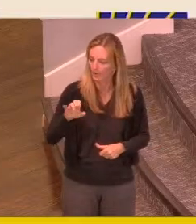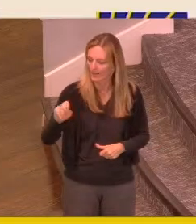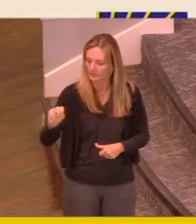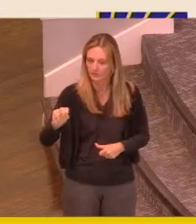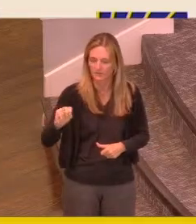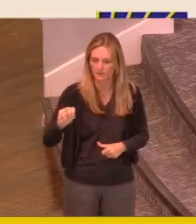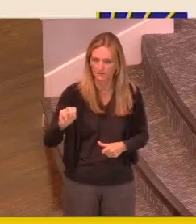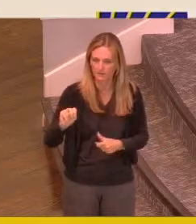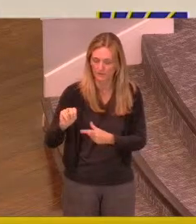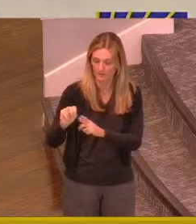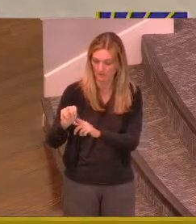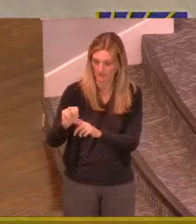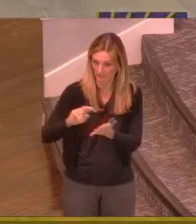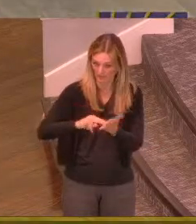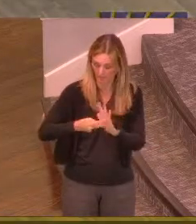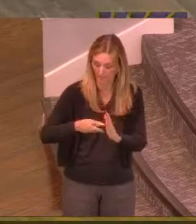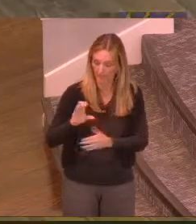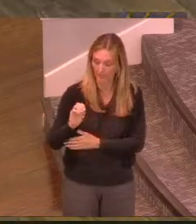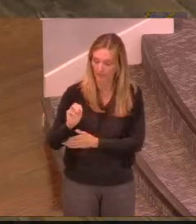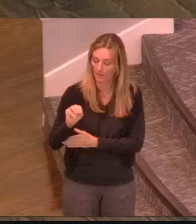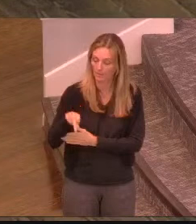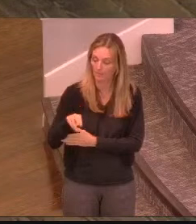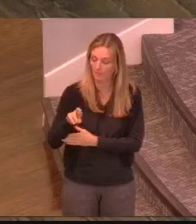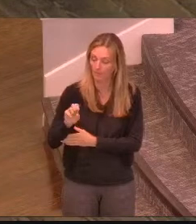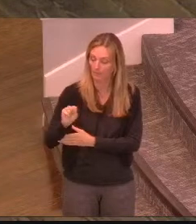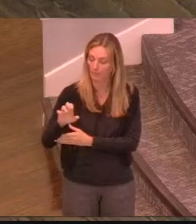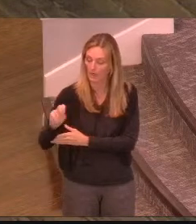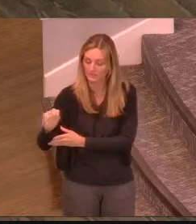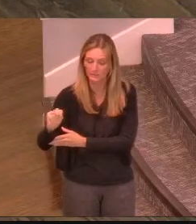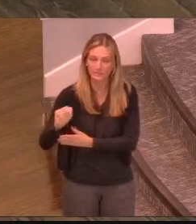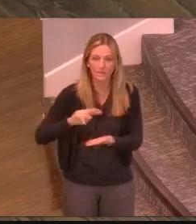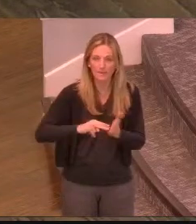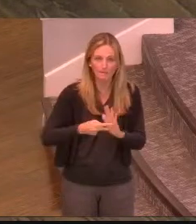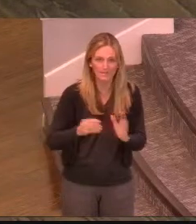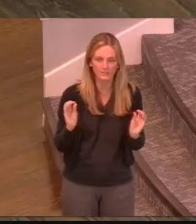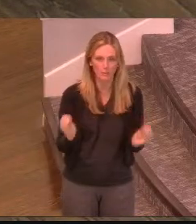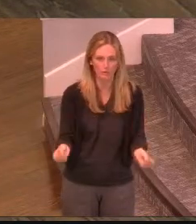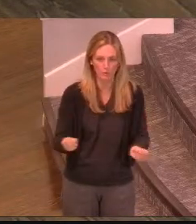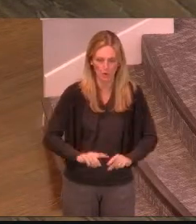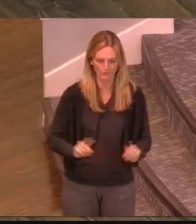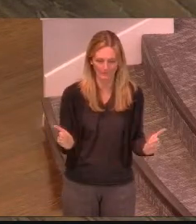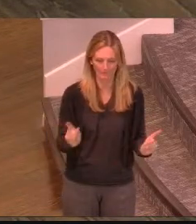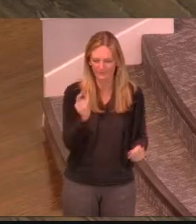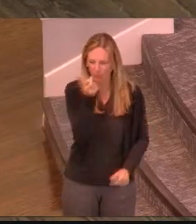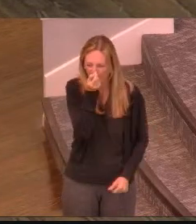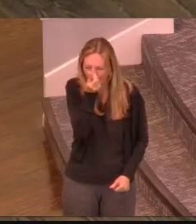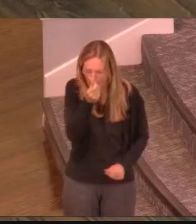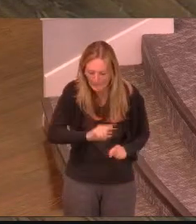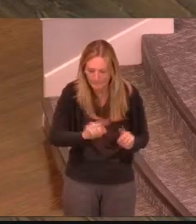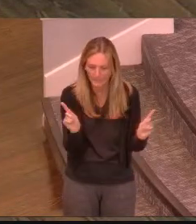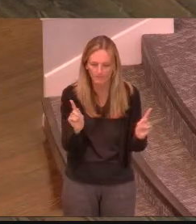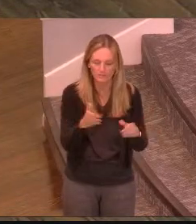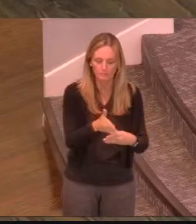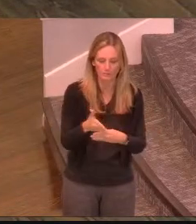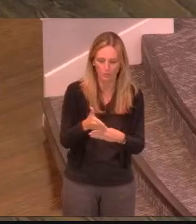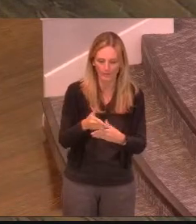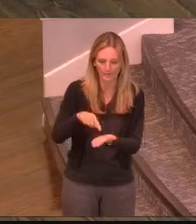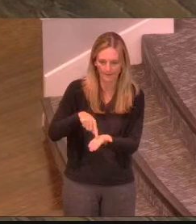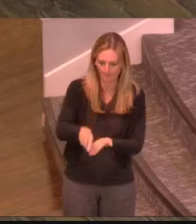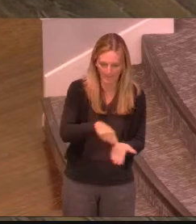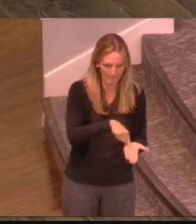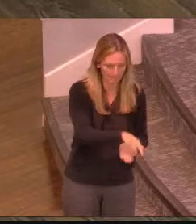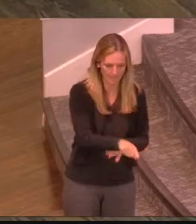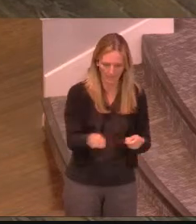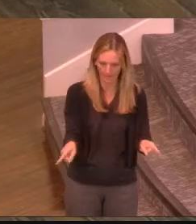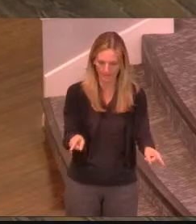Compression is when there is little to no difference between salaries of employees where there